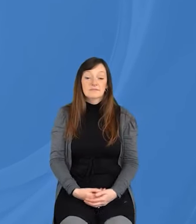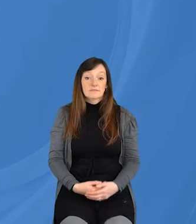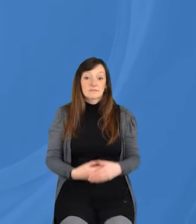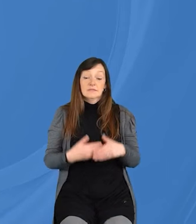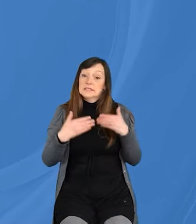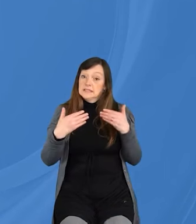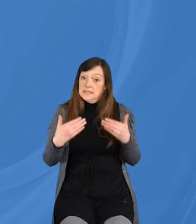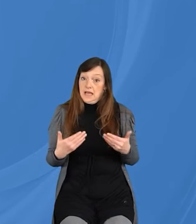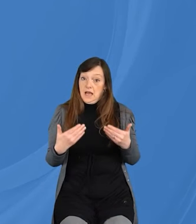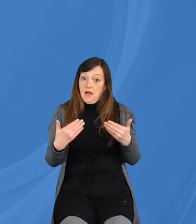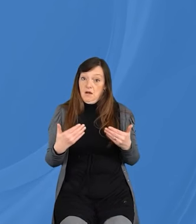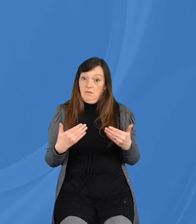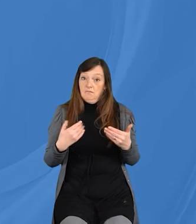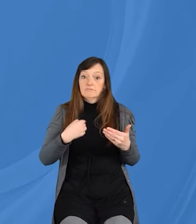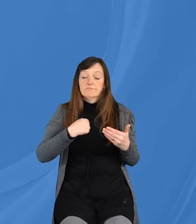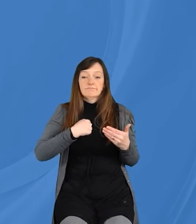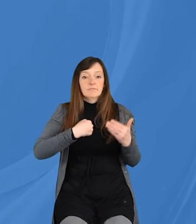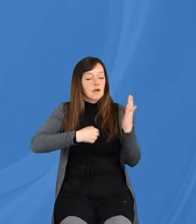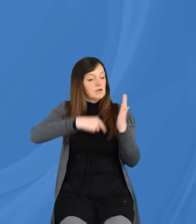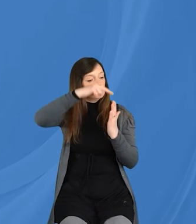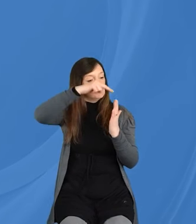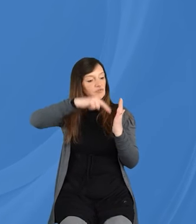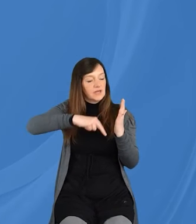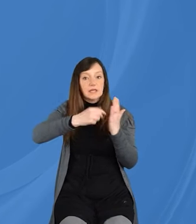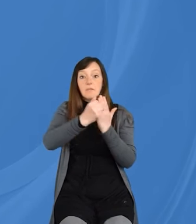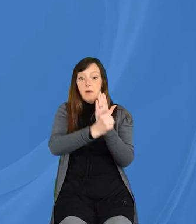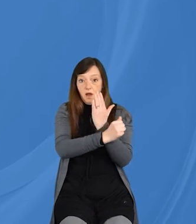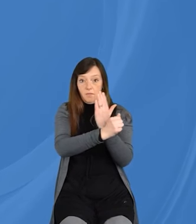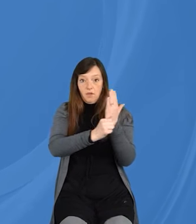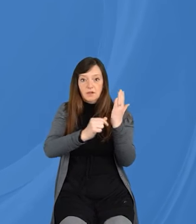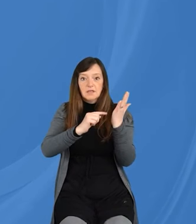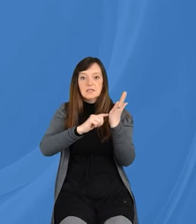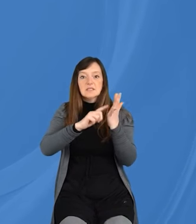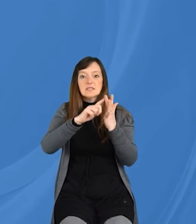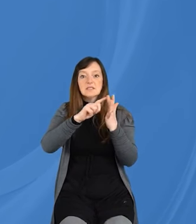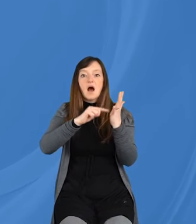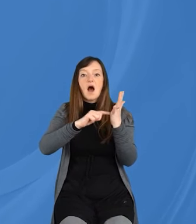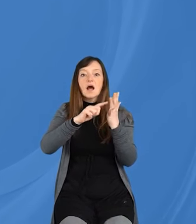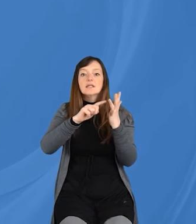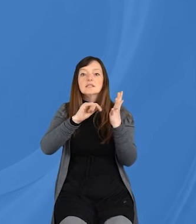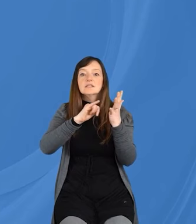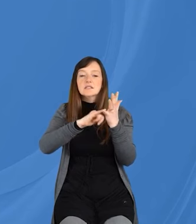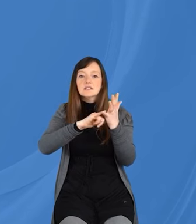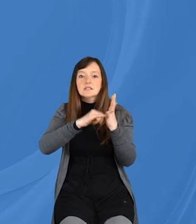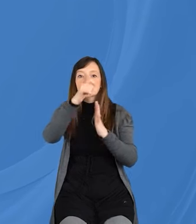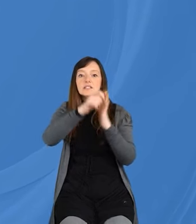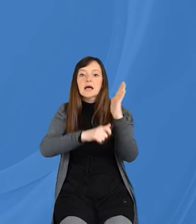I am now going to read Titus